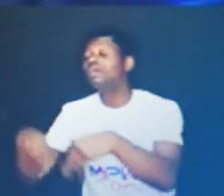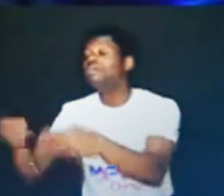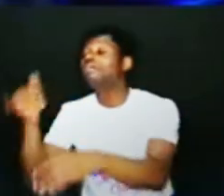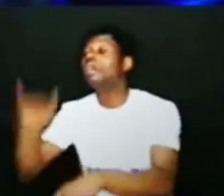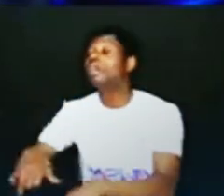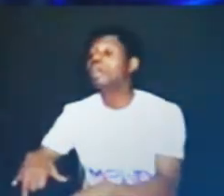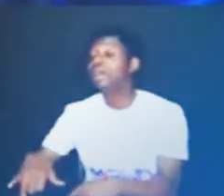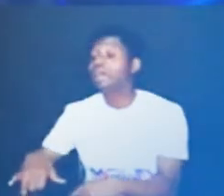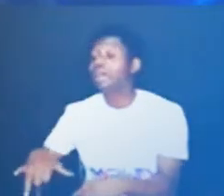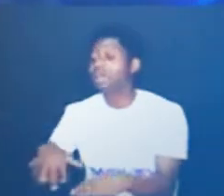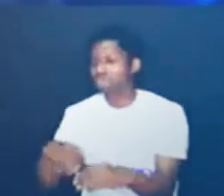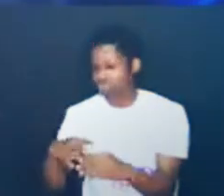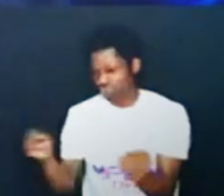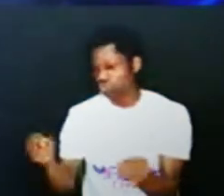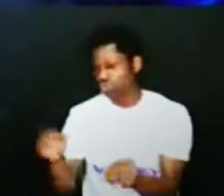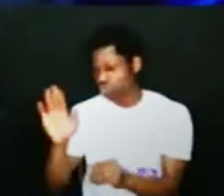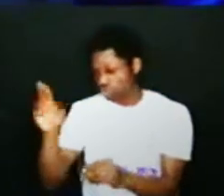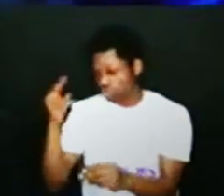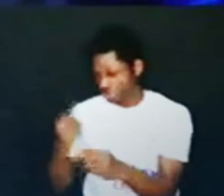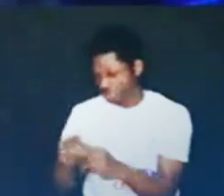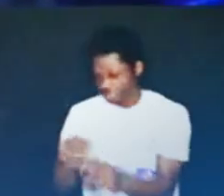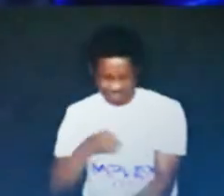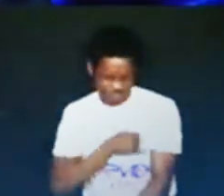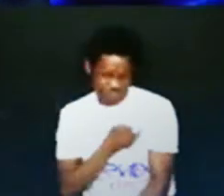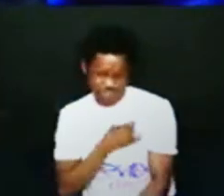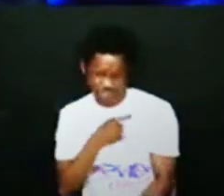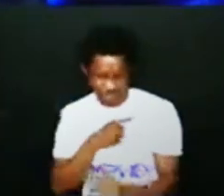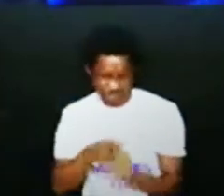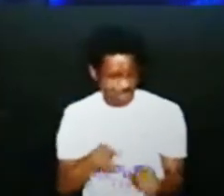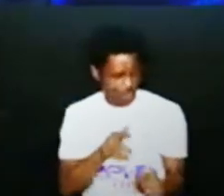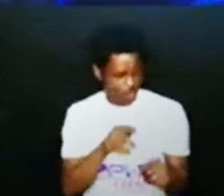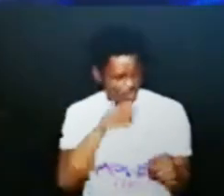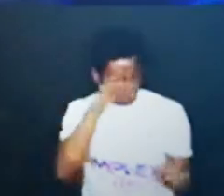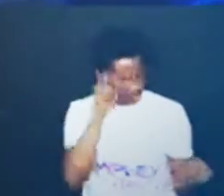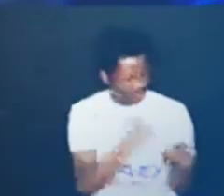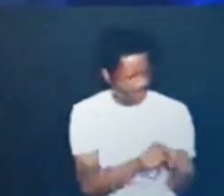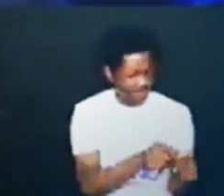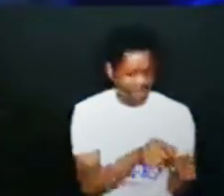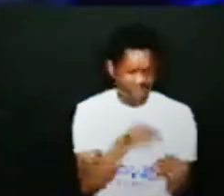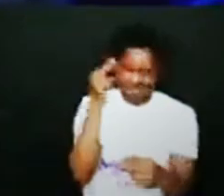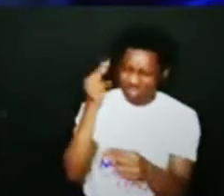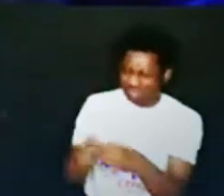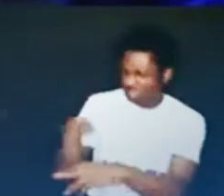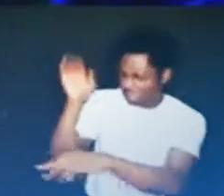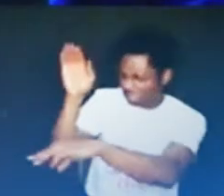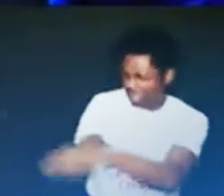said to each other. Yeah. Here comes that dreamer.